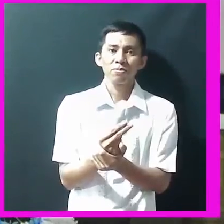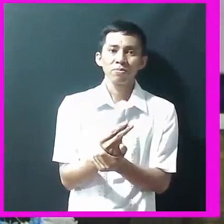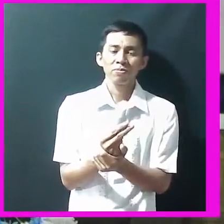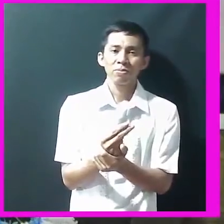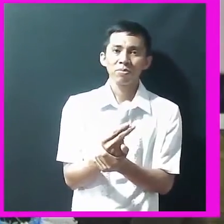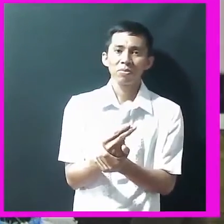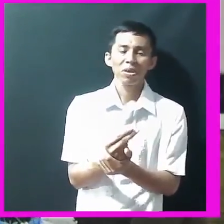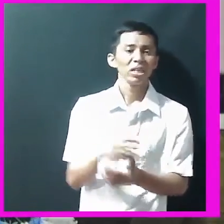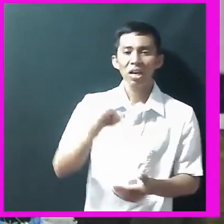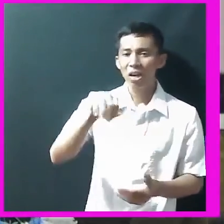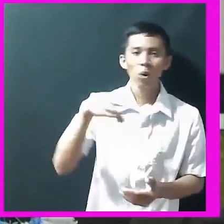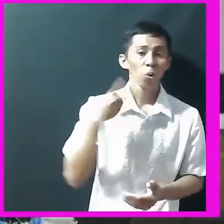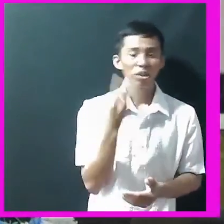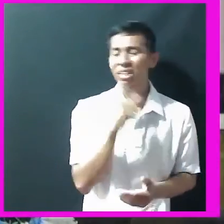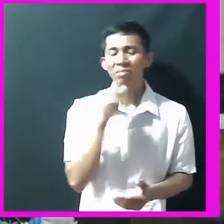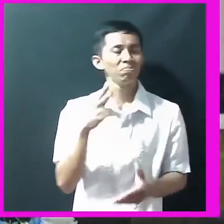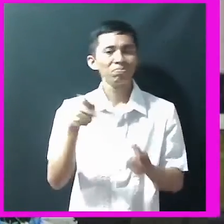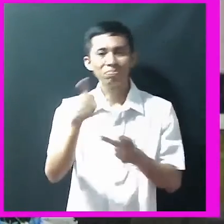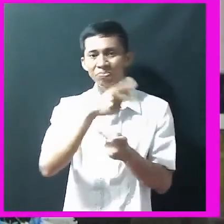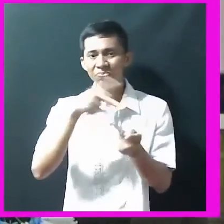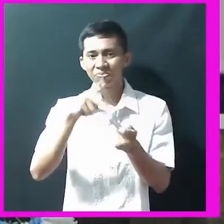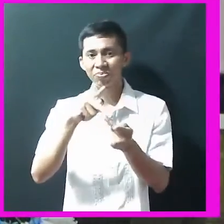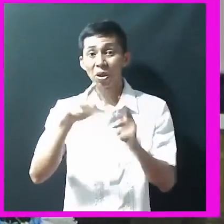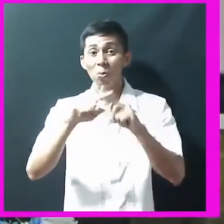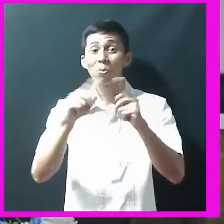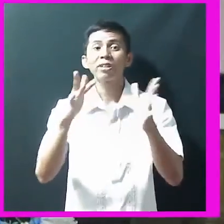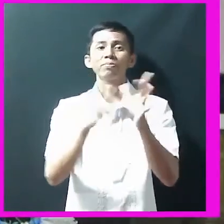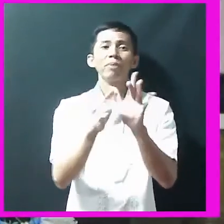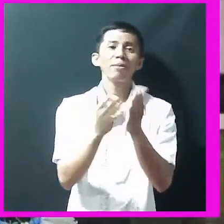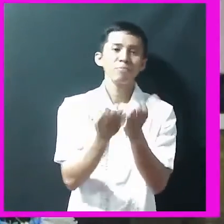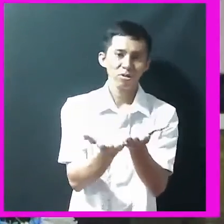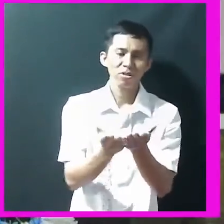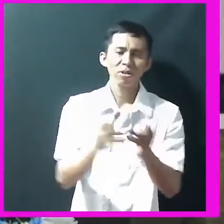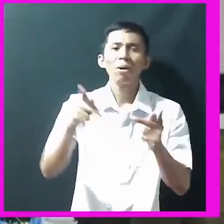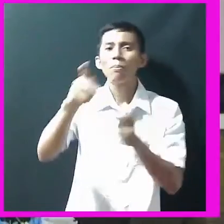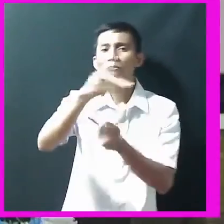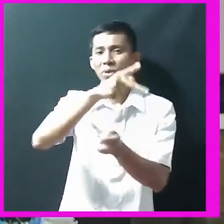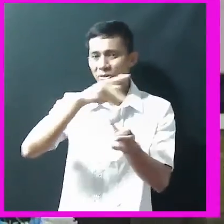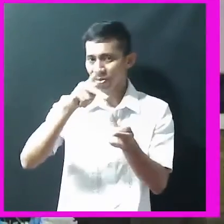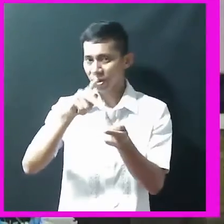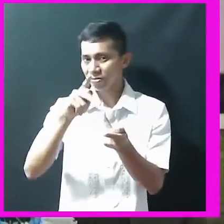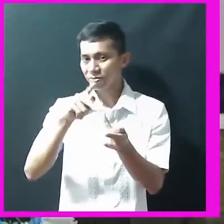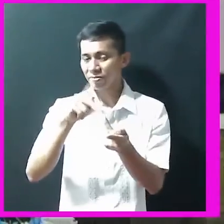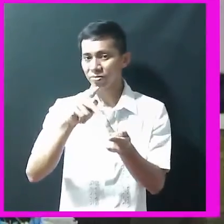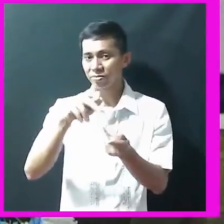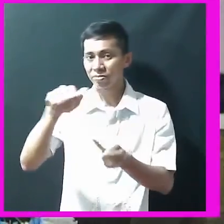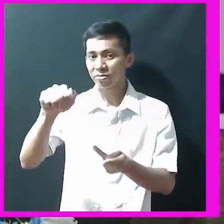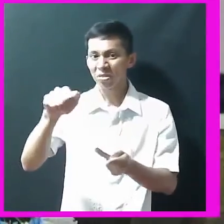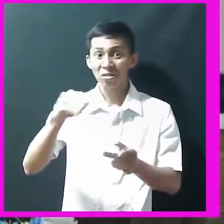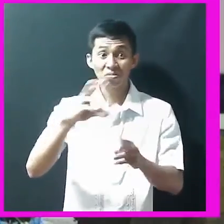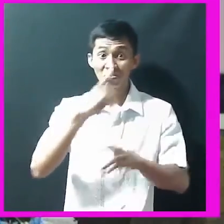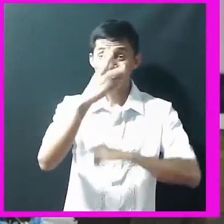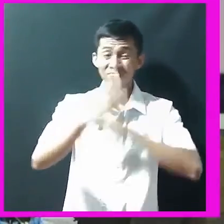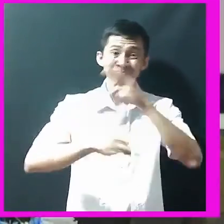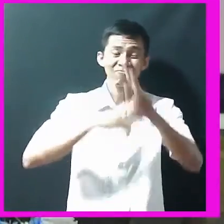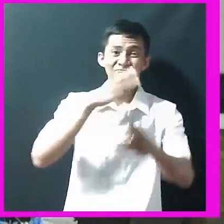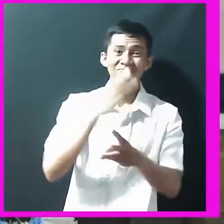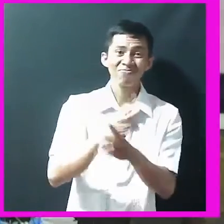nakita dili perfect, but ang scripture perfect. By the way, naay gagawa sa kalibutan ron